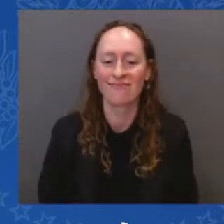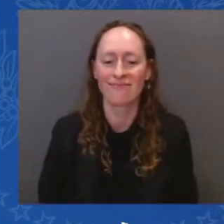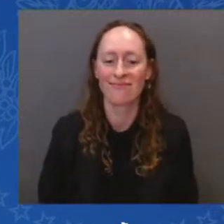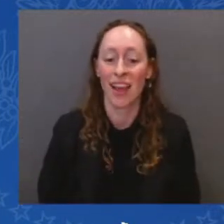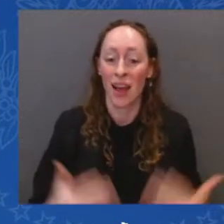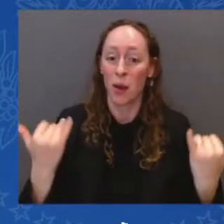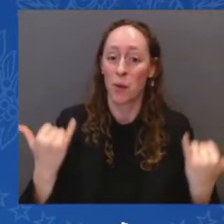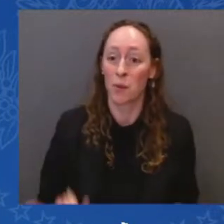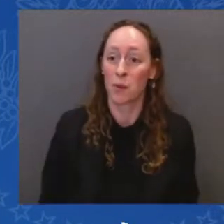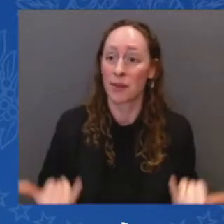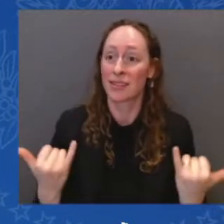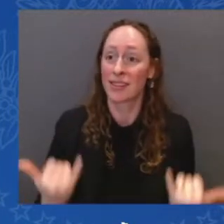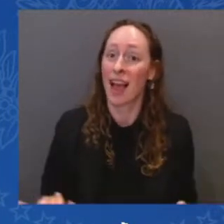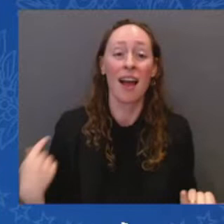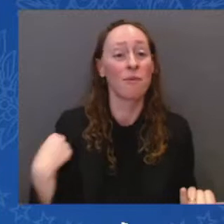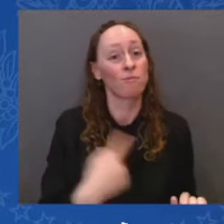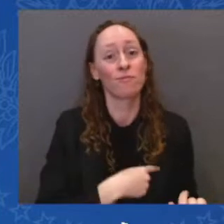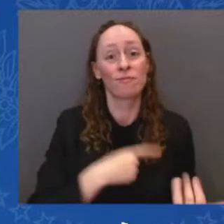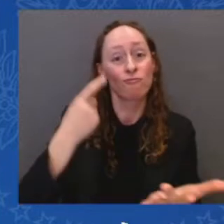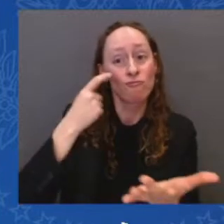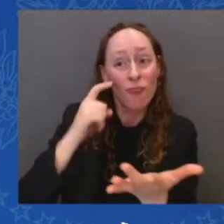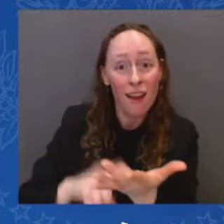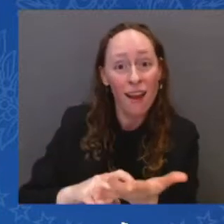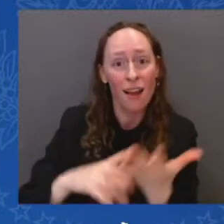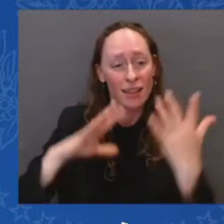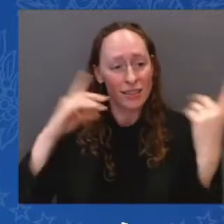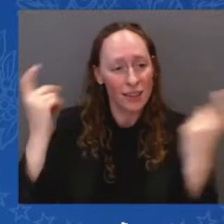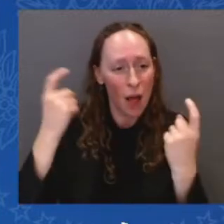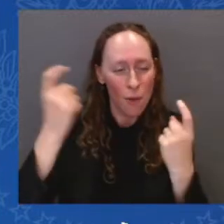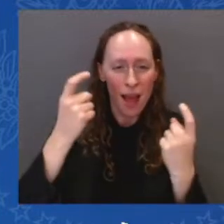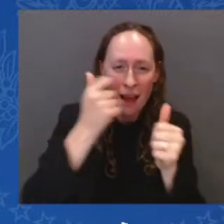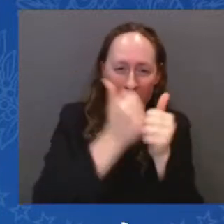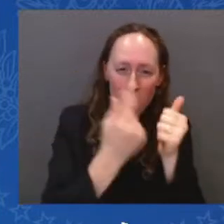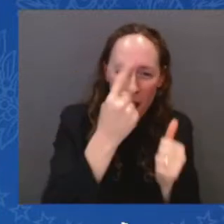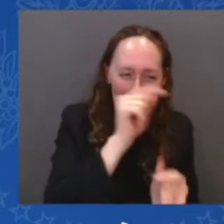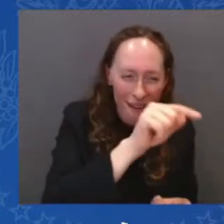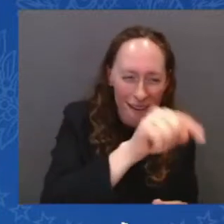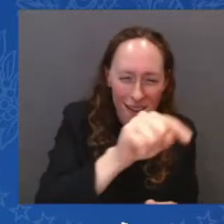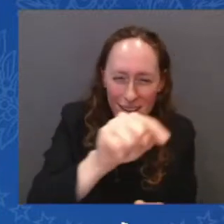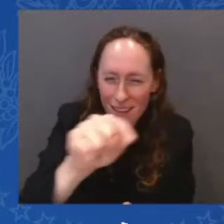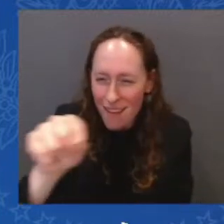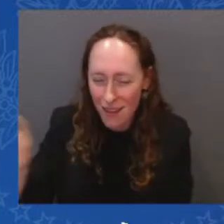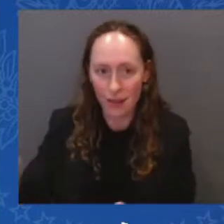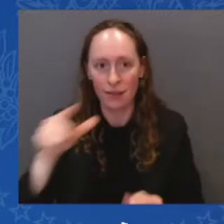And it's a celebration of the distinguished career of General Mark Milley.